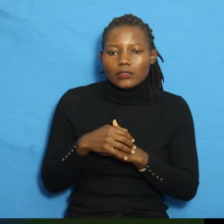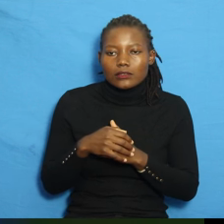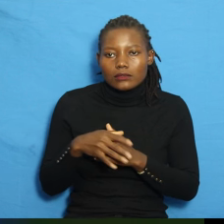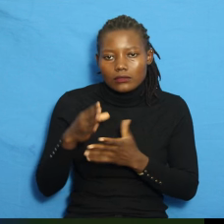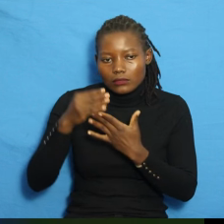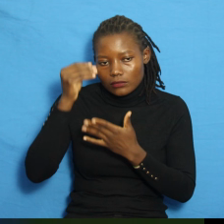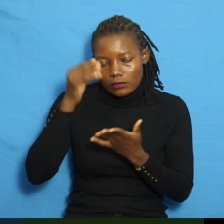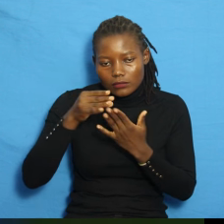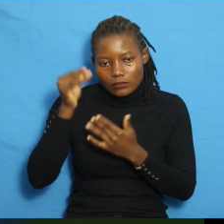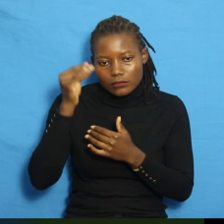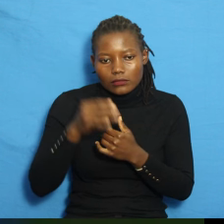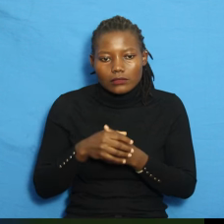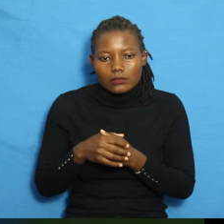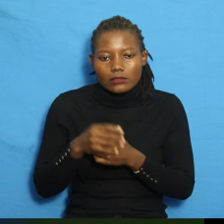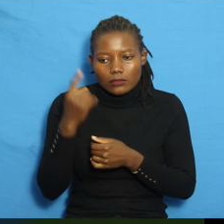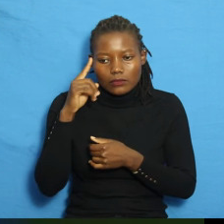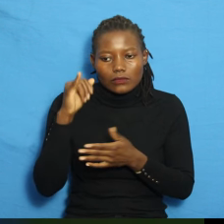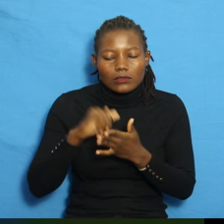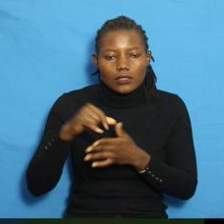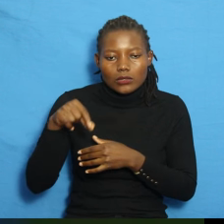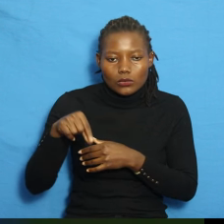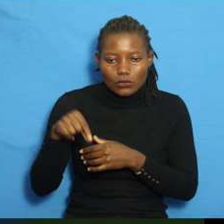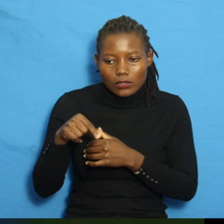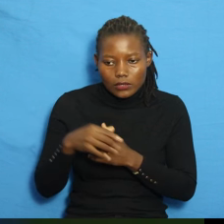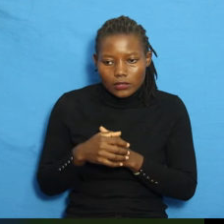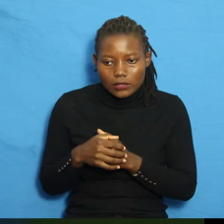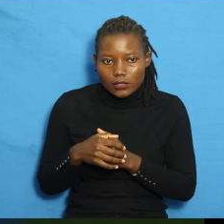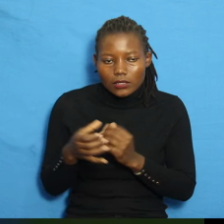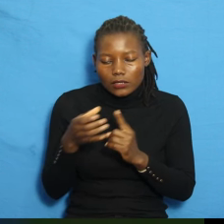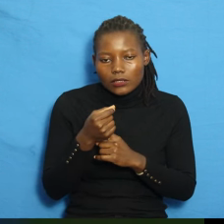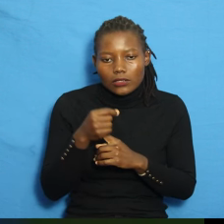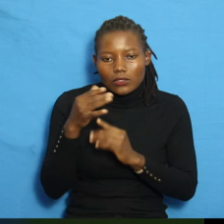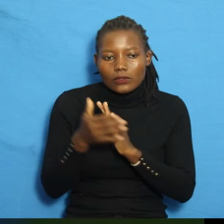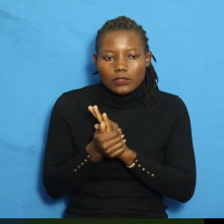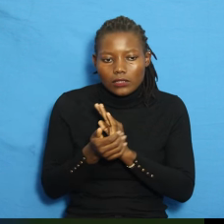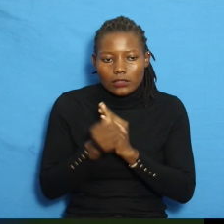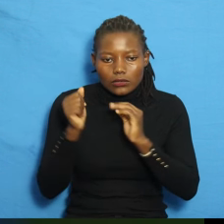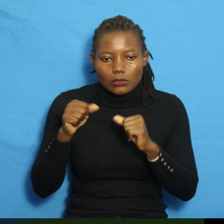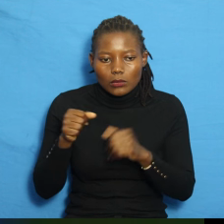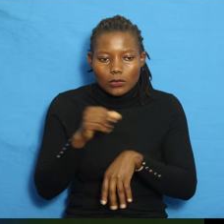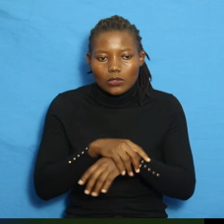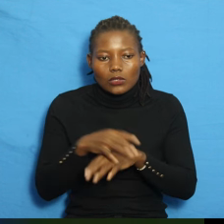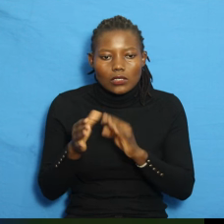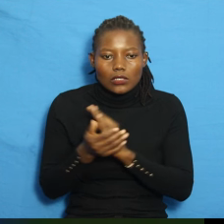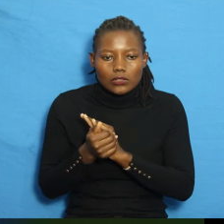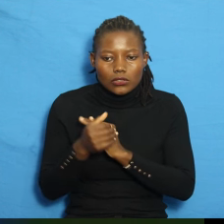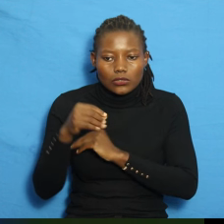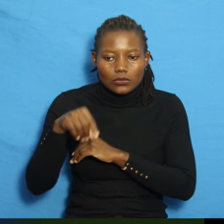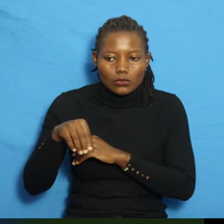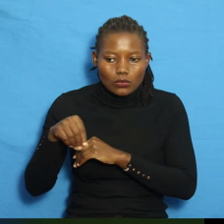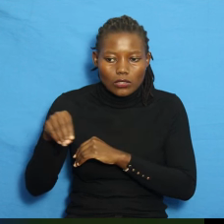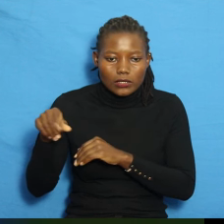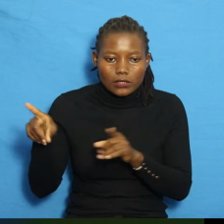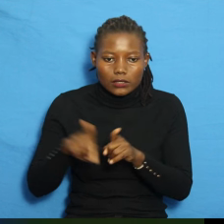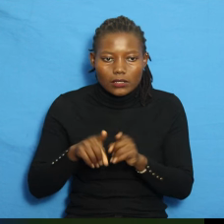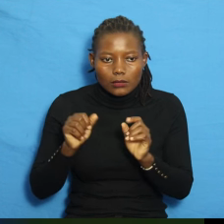study of that quality, acquisition of skill to be able to get quality and to be able to get